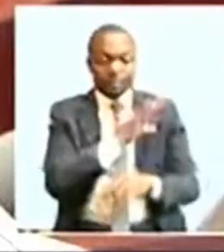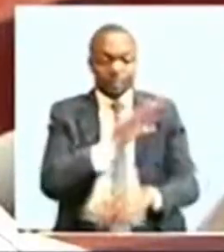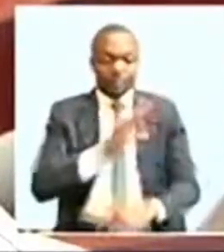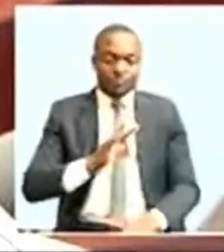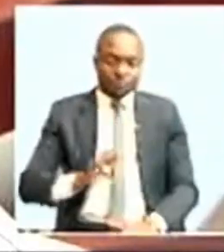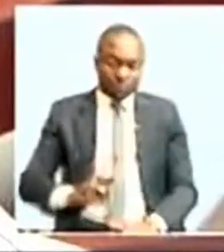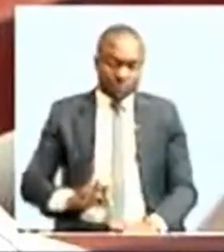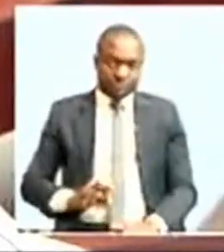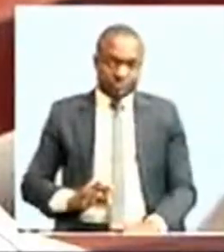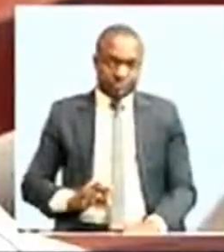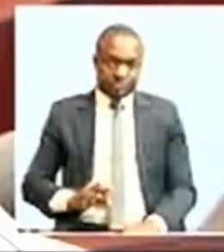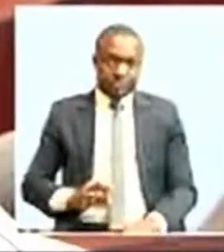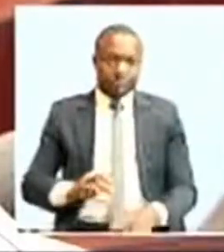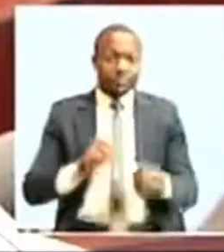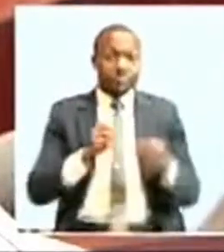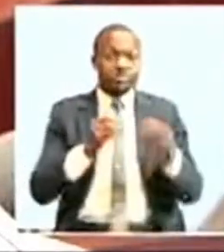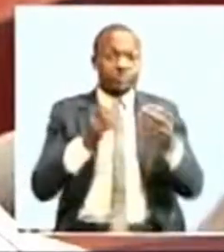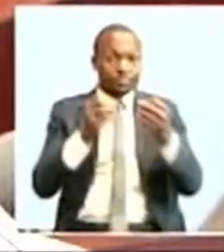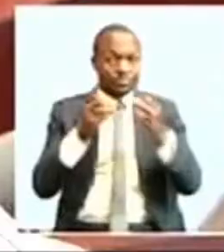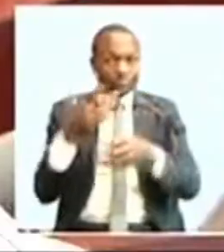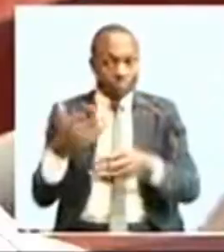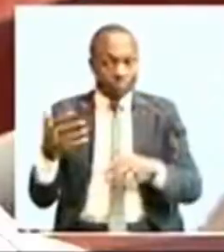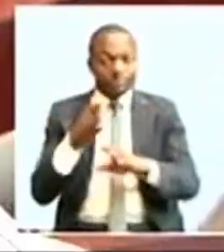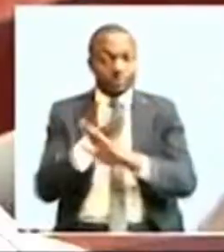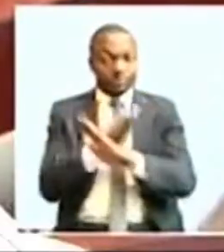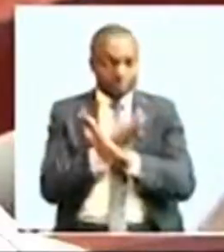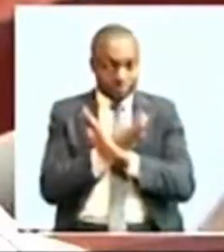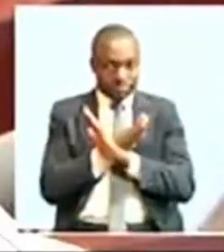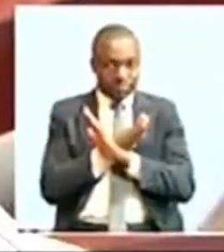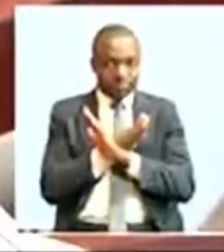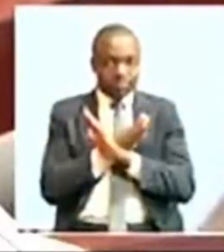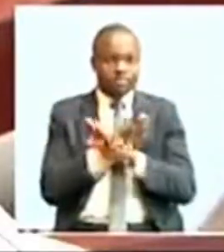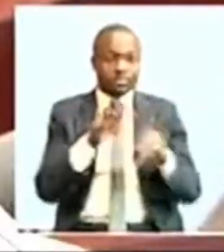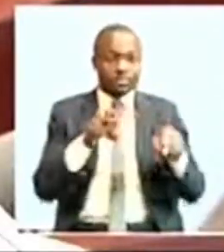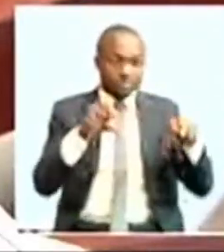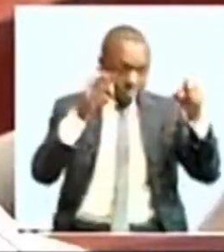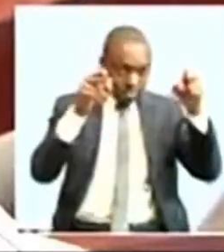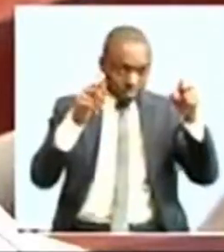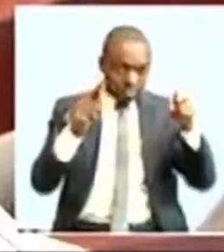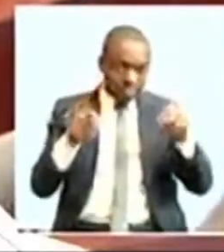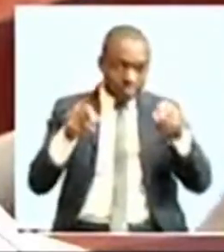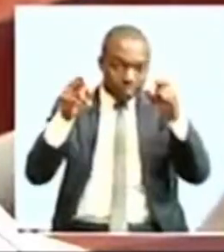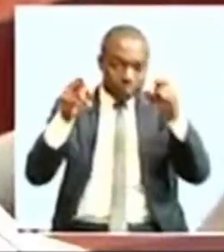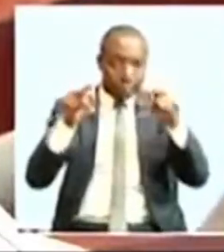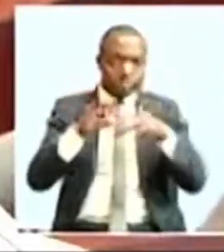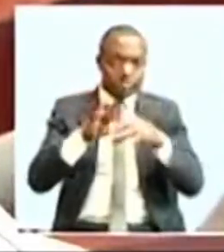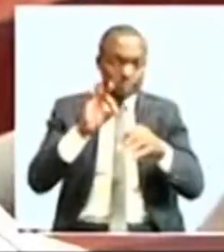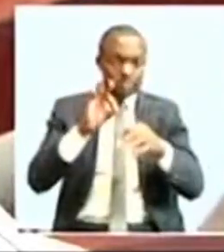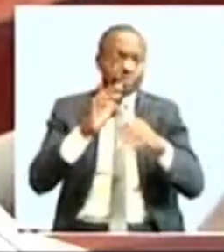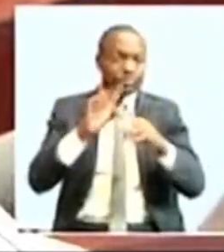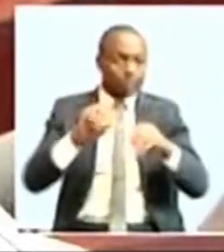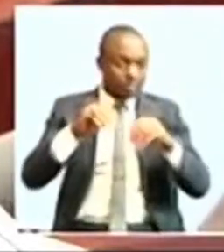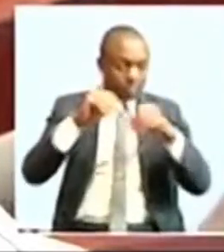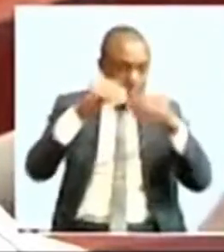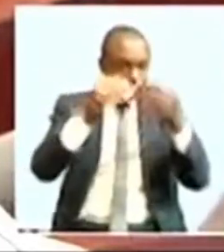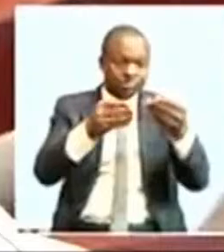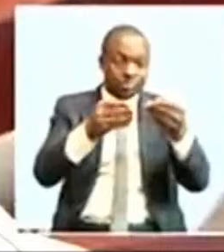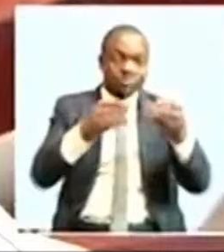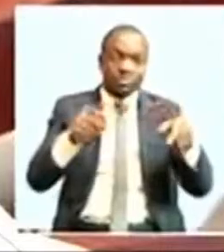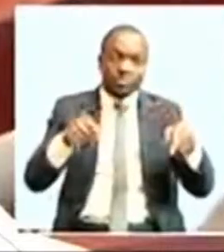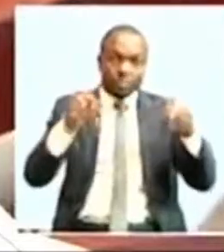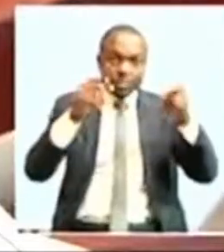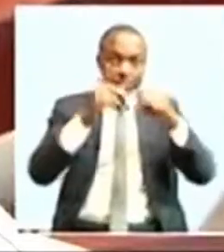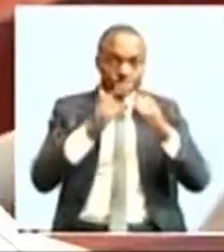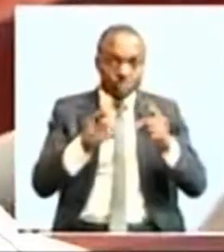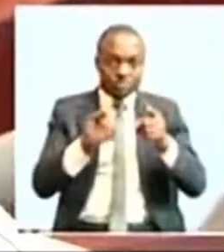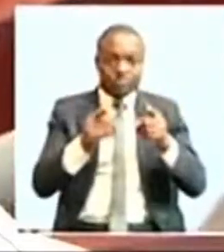basket, most of the commodities that Zambians need to have are also on the high end. So you'd actually find that production might have increased, but people do not actually